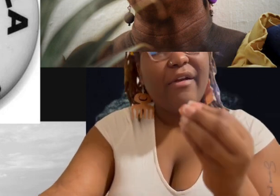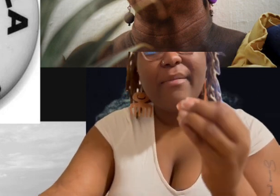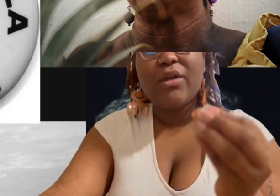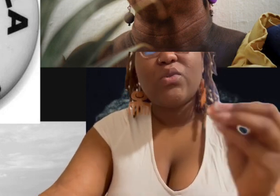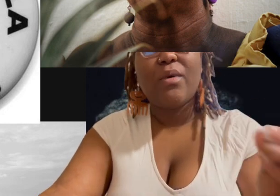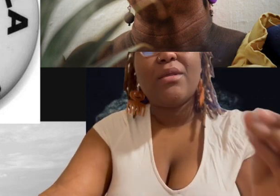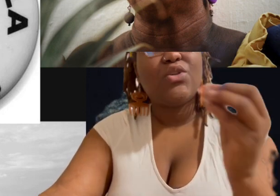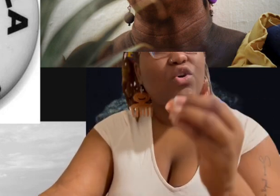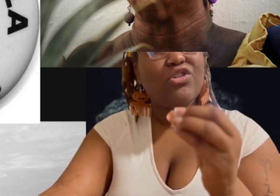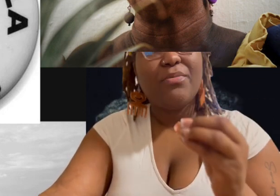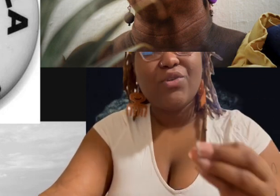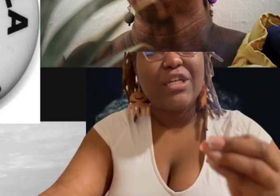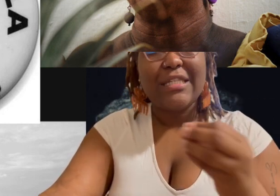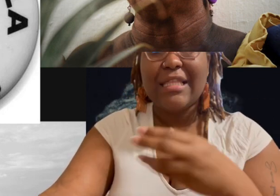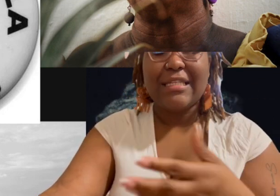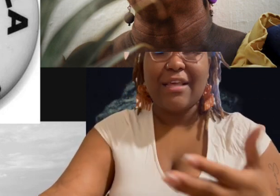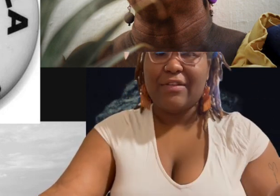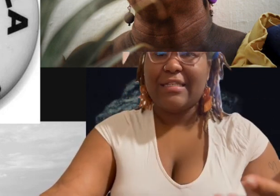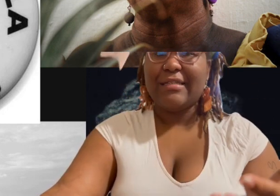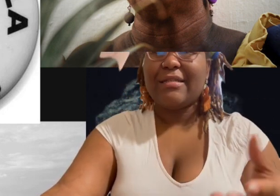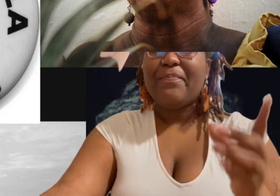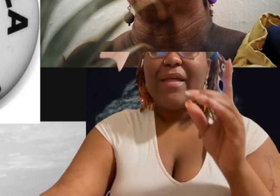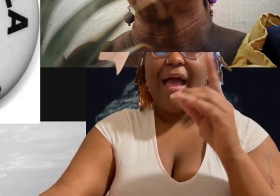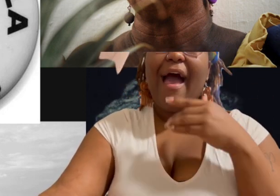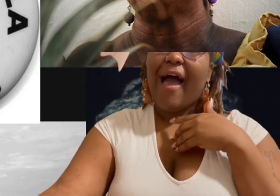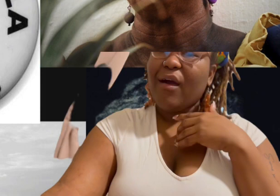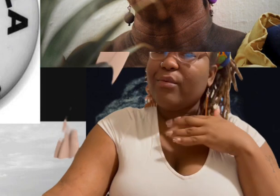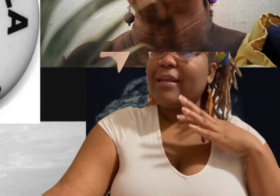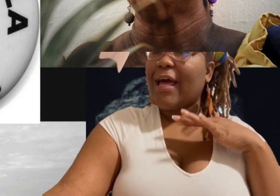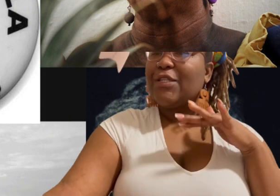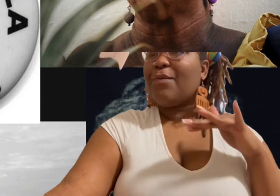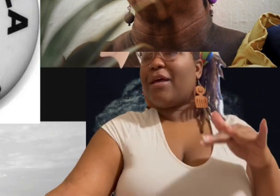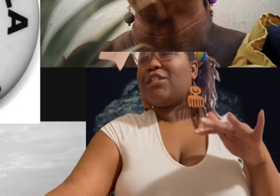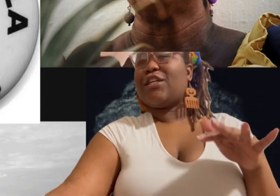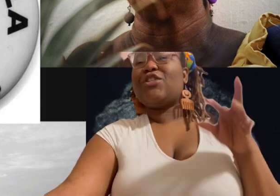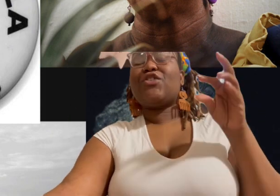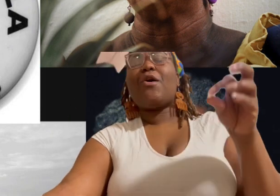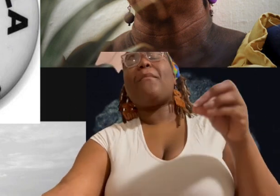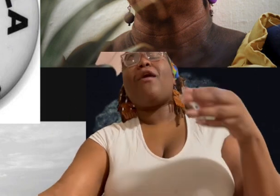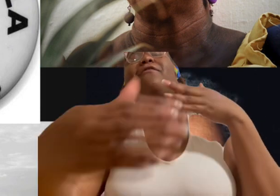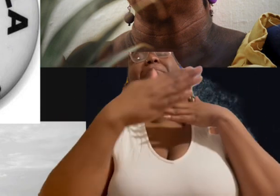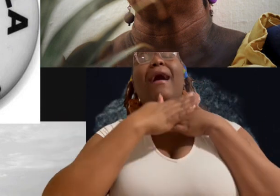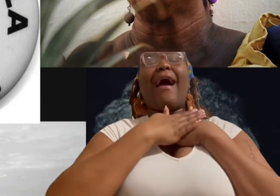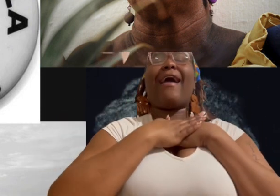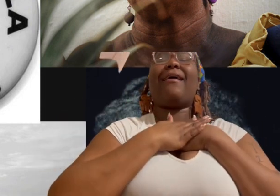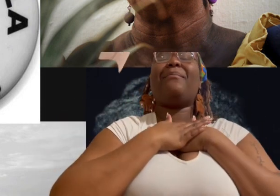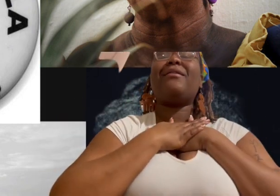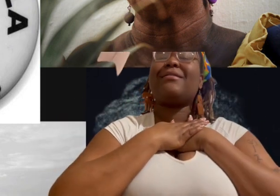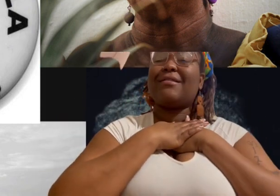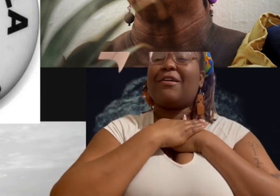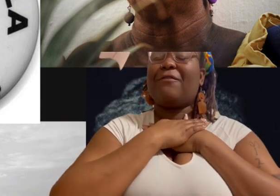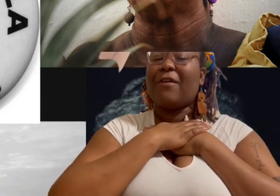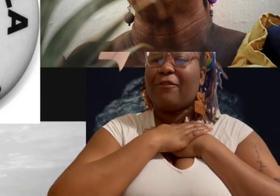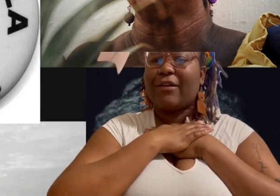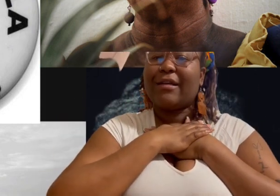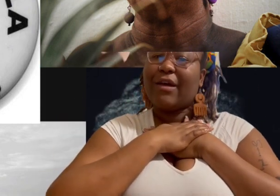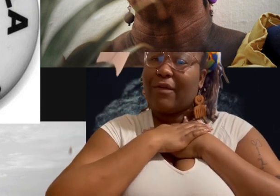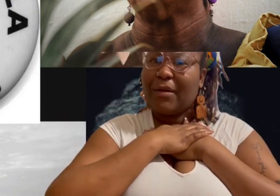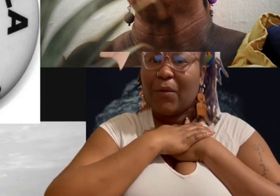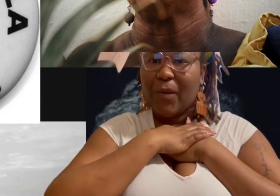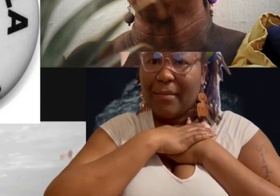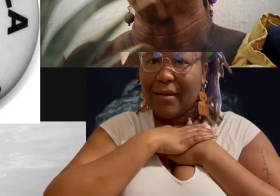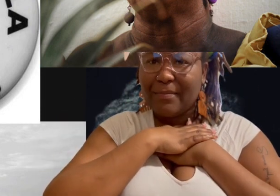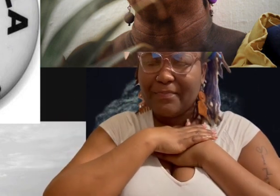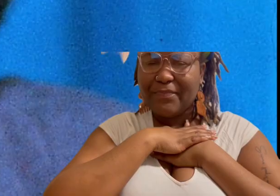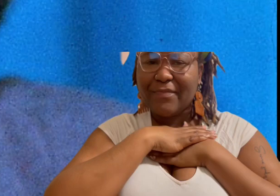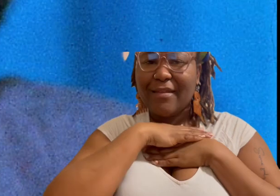Considering Caribbean women's contributions in the 70s, I would like to mention some of my personal favorite